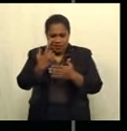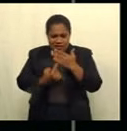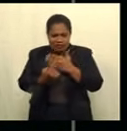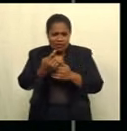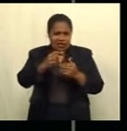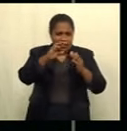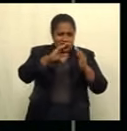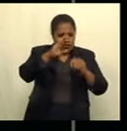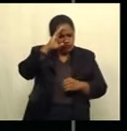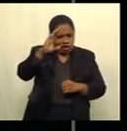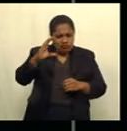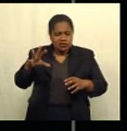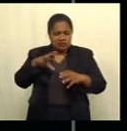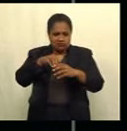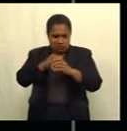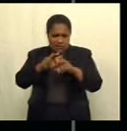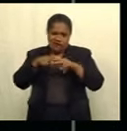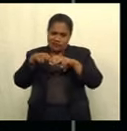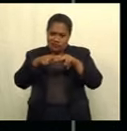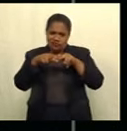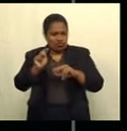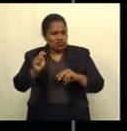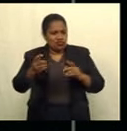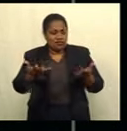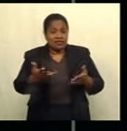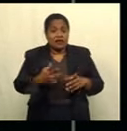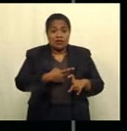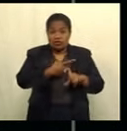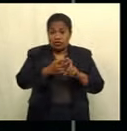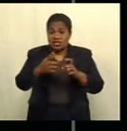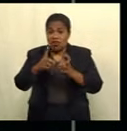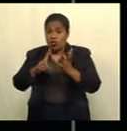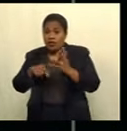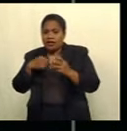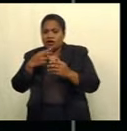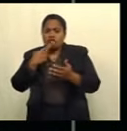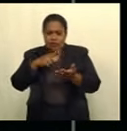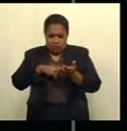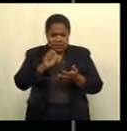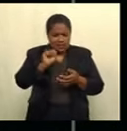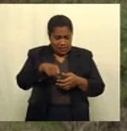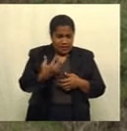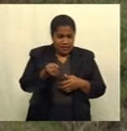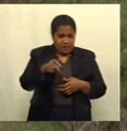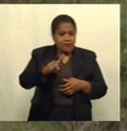Fiji. Cristiano Luaya reports that even so, there have been some progress.